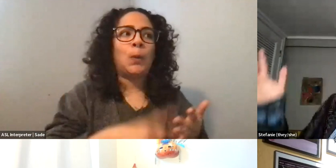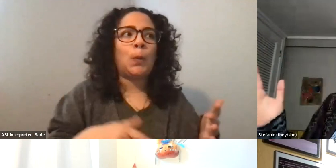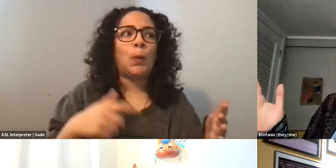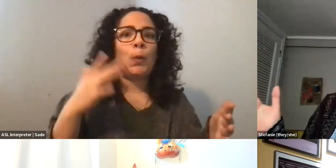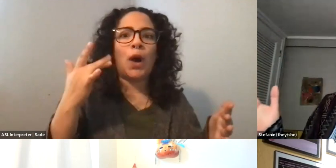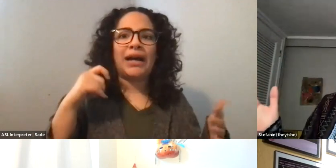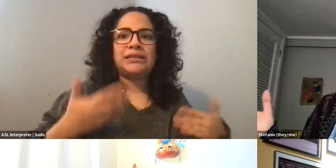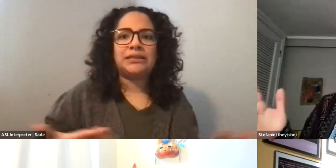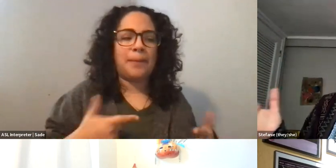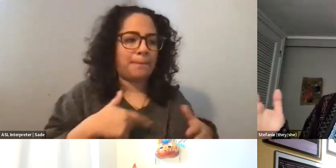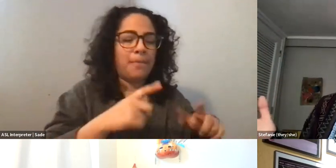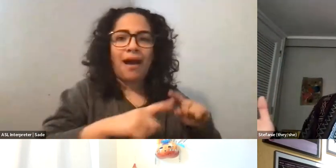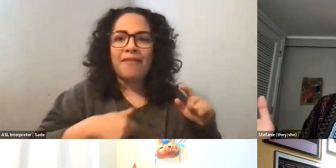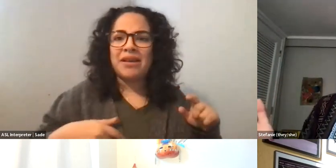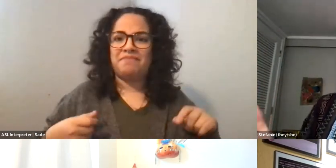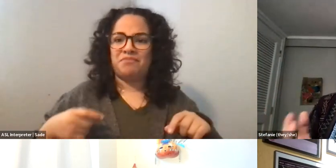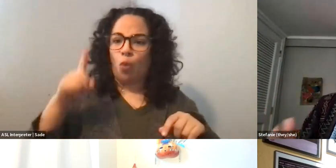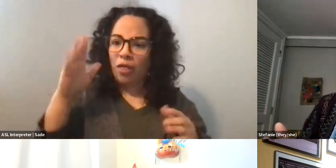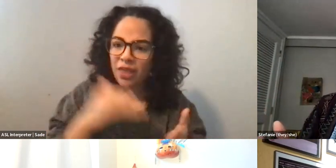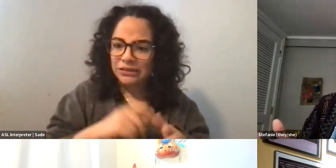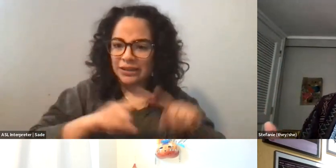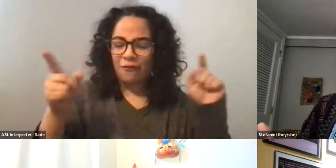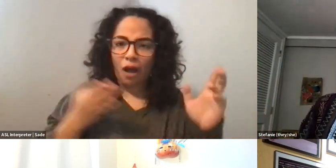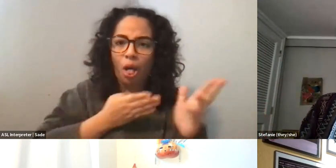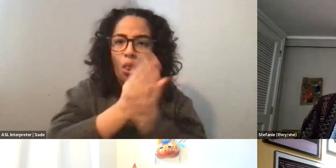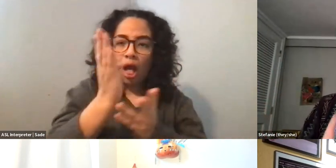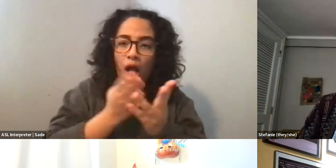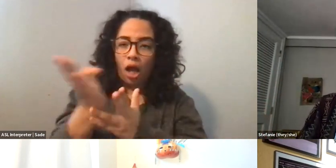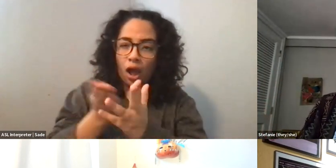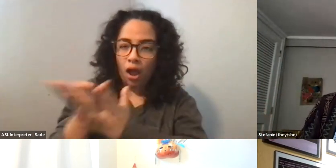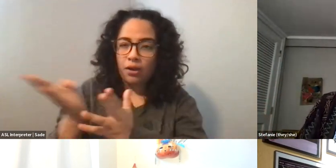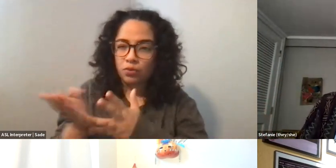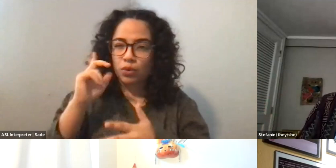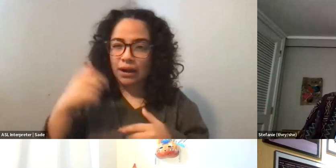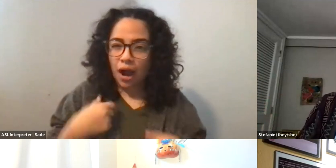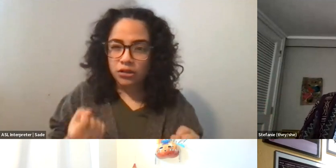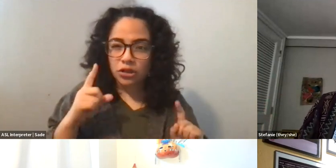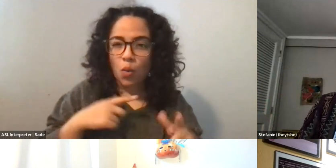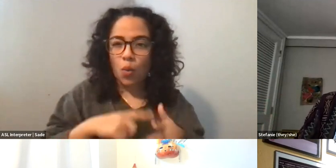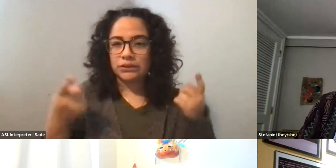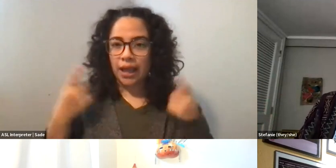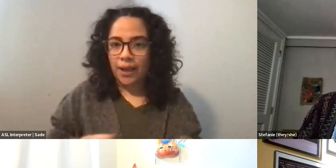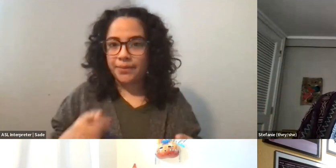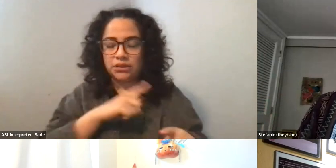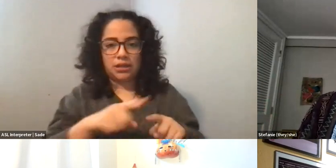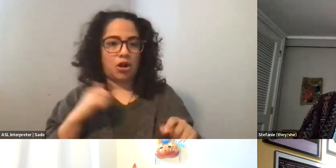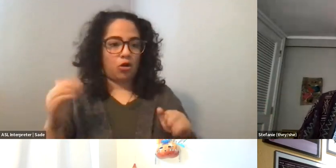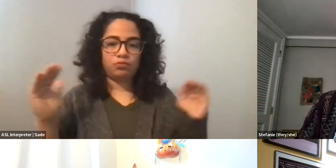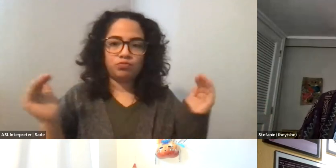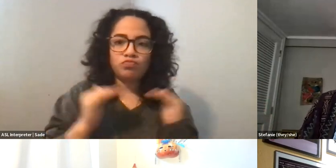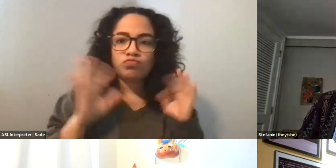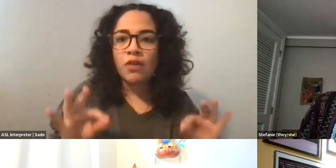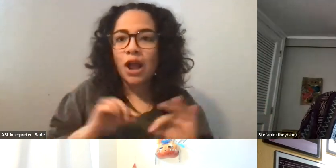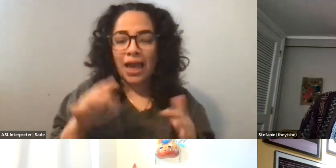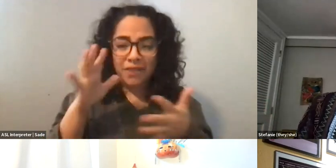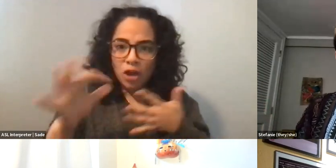1,000 different ways that we can understand what's happening to us, all are equal, valued, and have options for how we